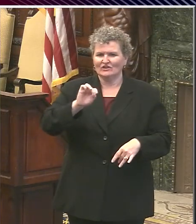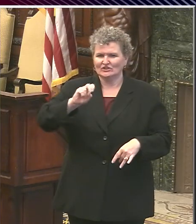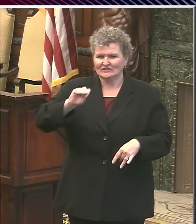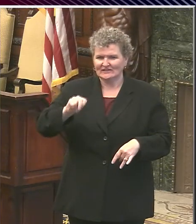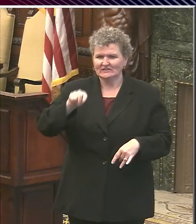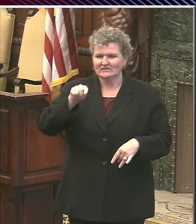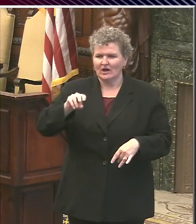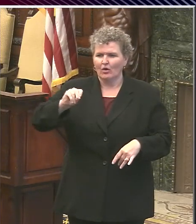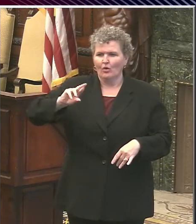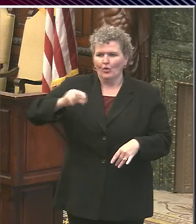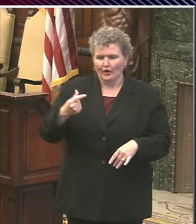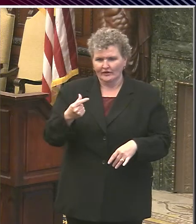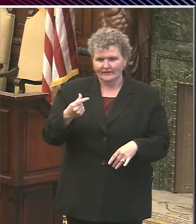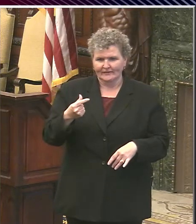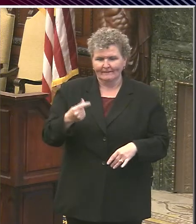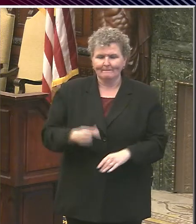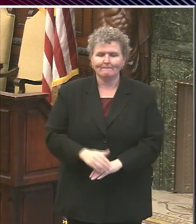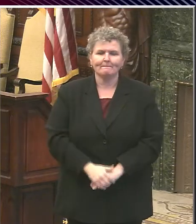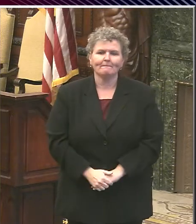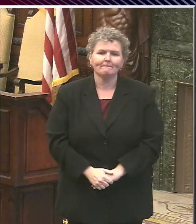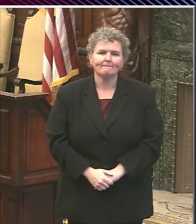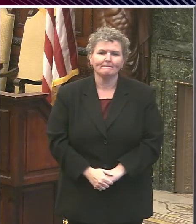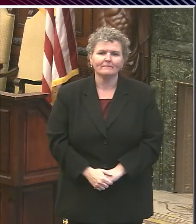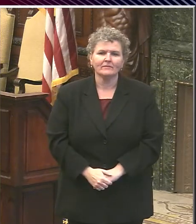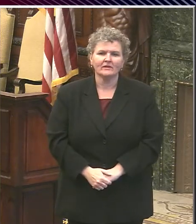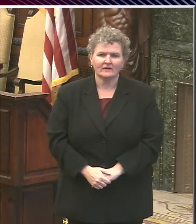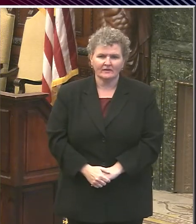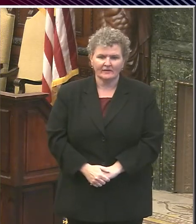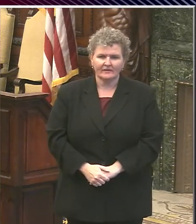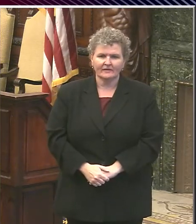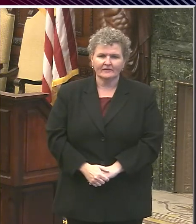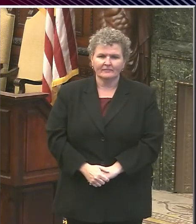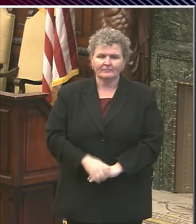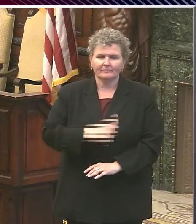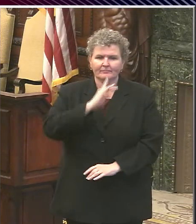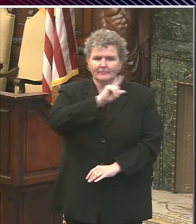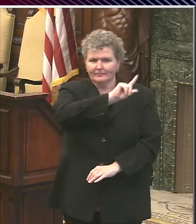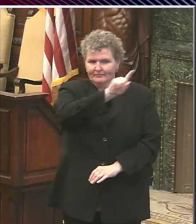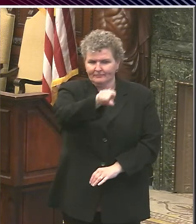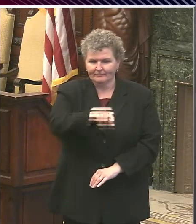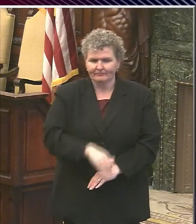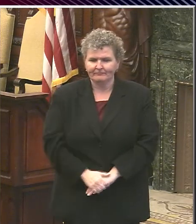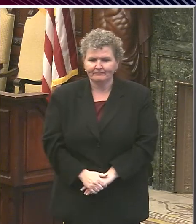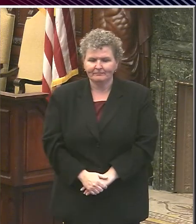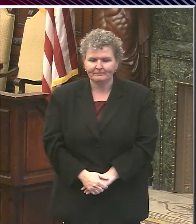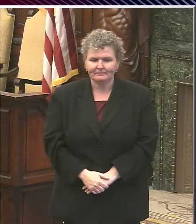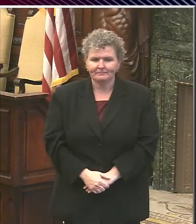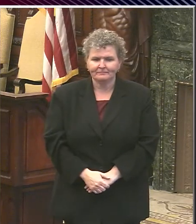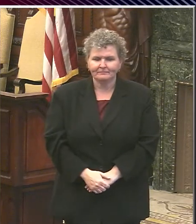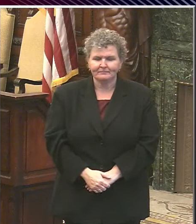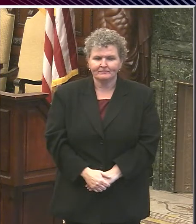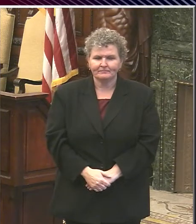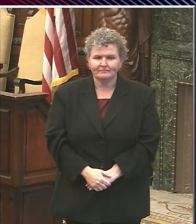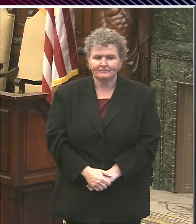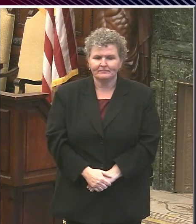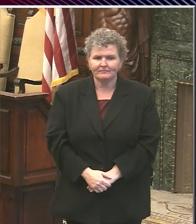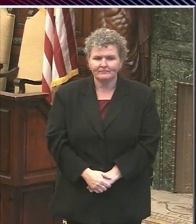Gracias por hacer esta pregunta. No hay un costo para el programa. Nosotros tenemos un sitio web nuevo que es